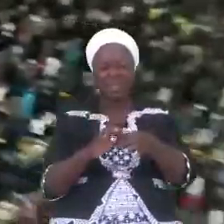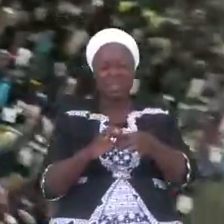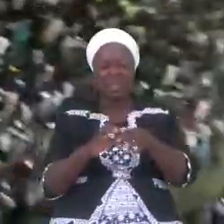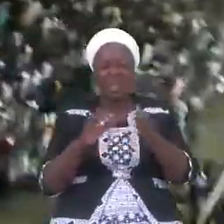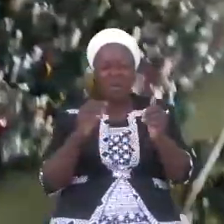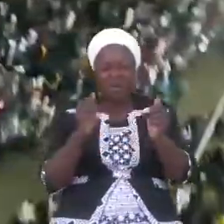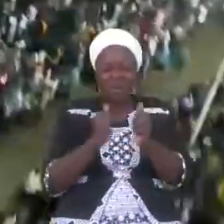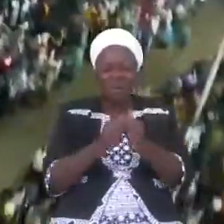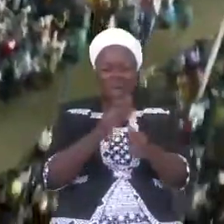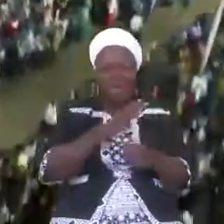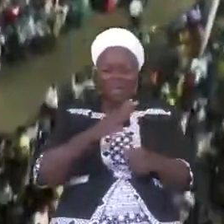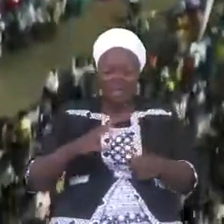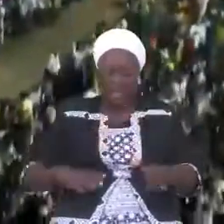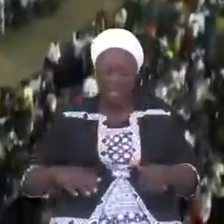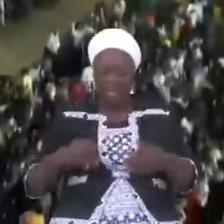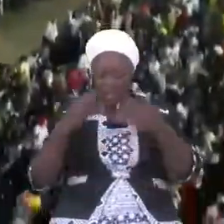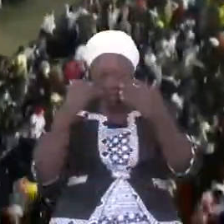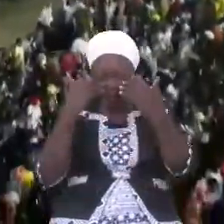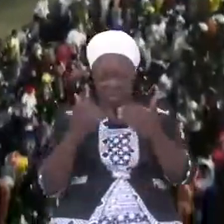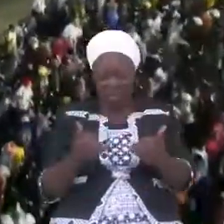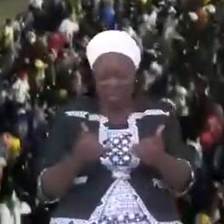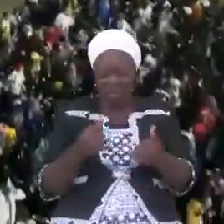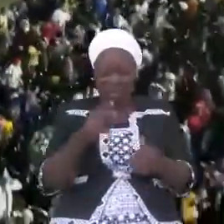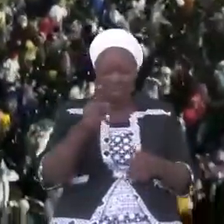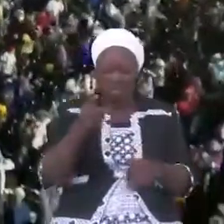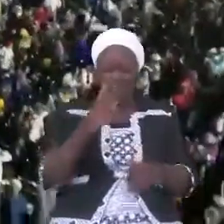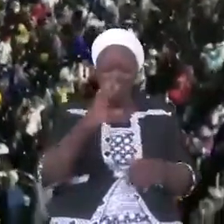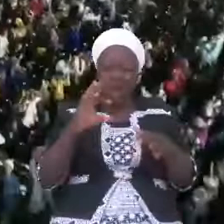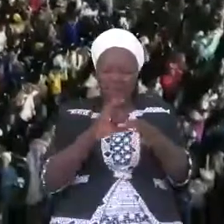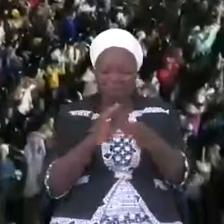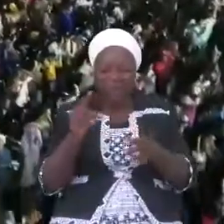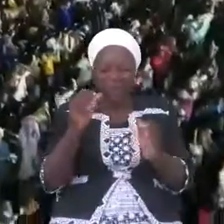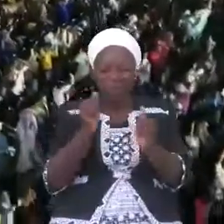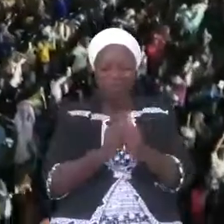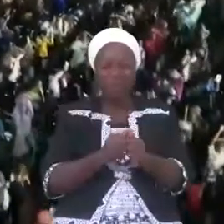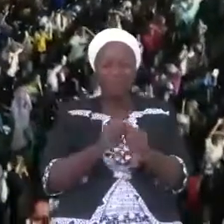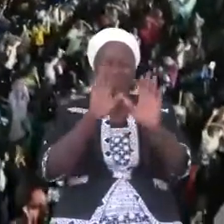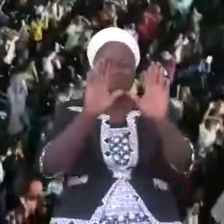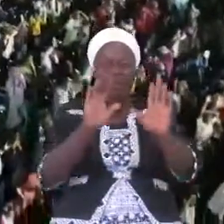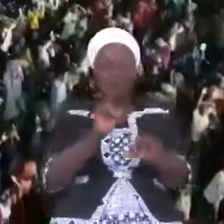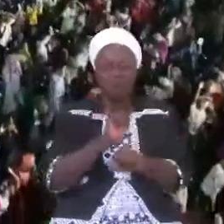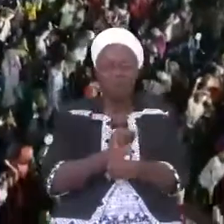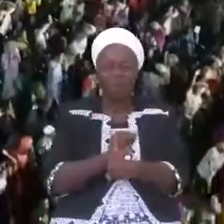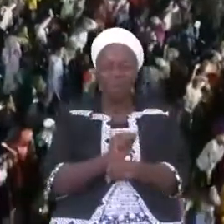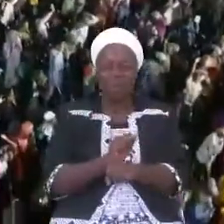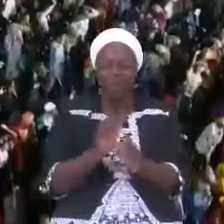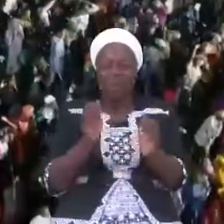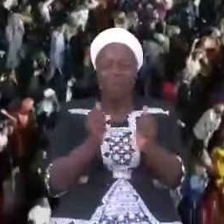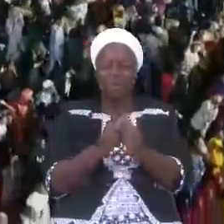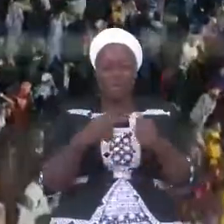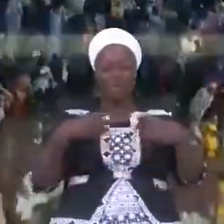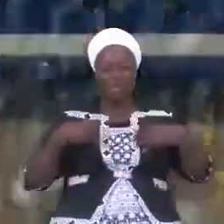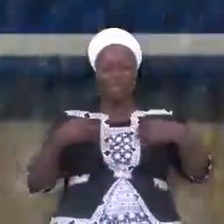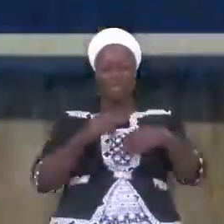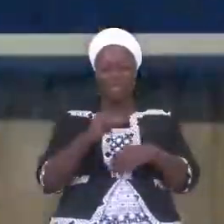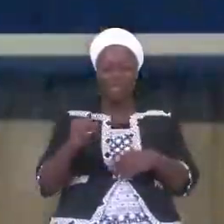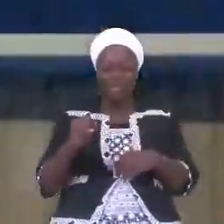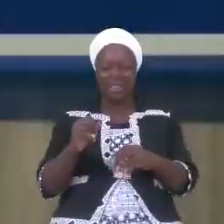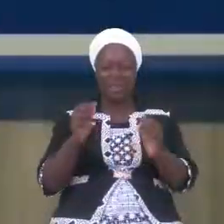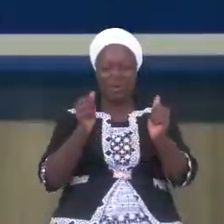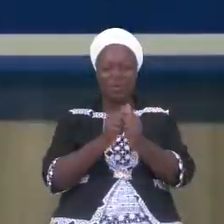Christ now, you are connected with miracle, yeah, with healing, yeah,